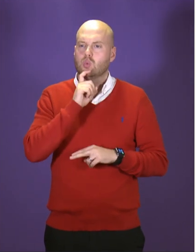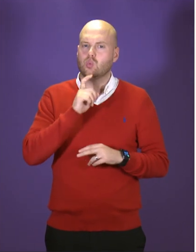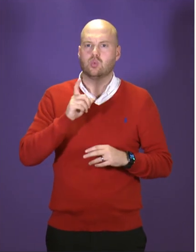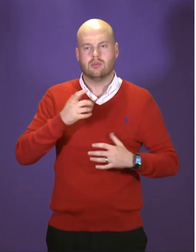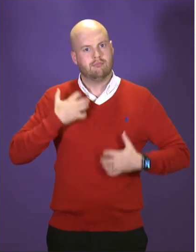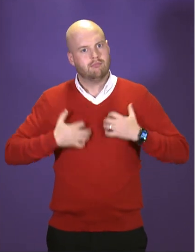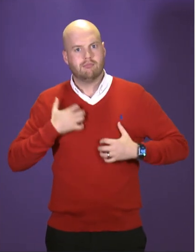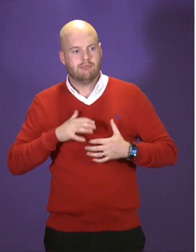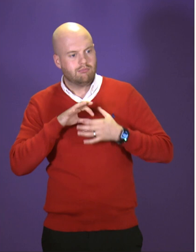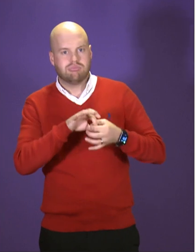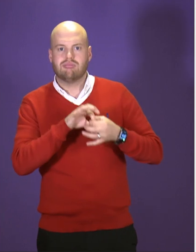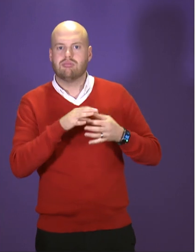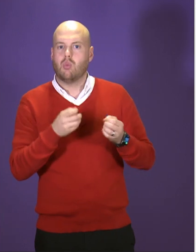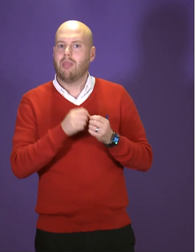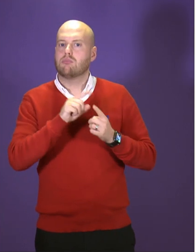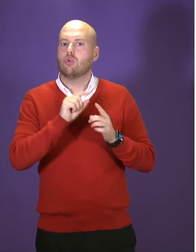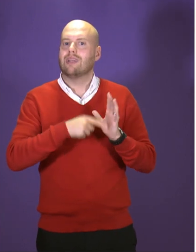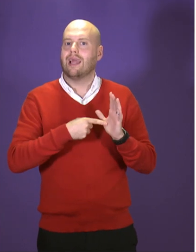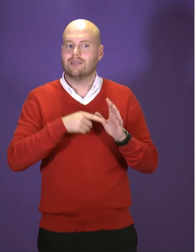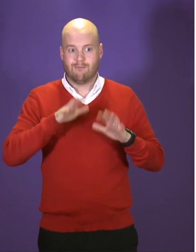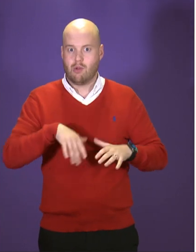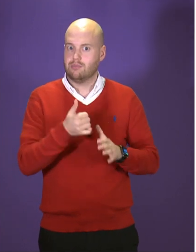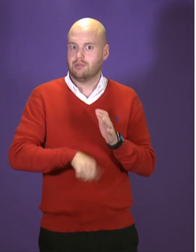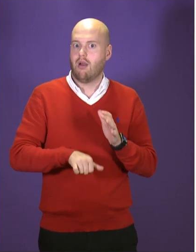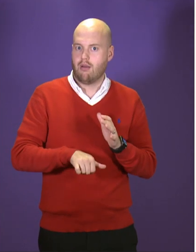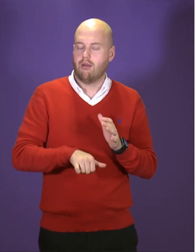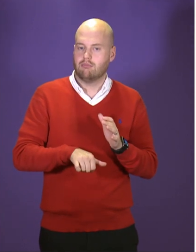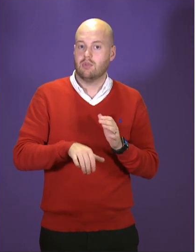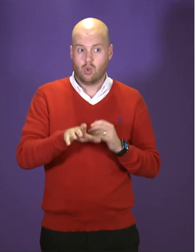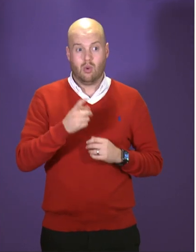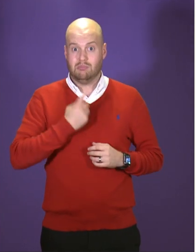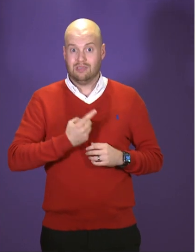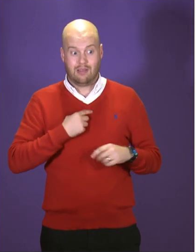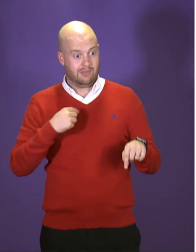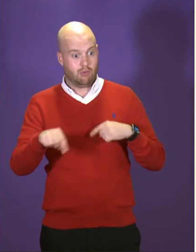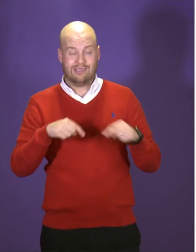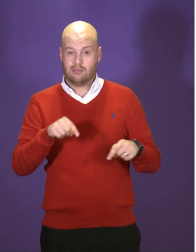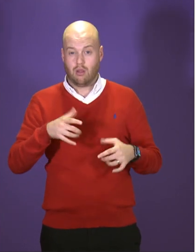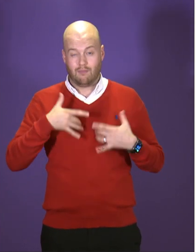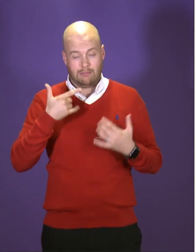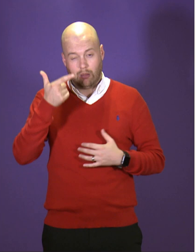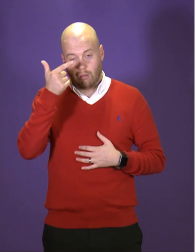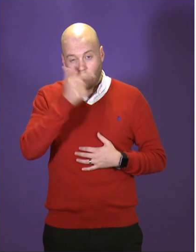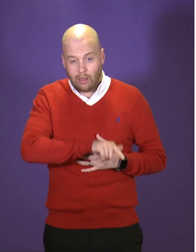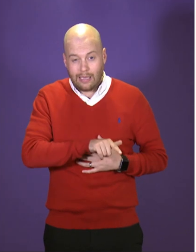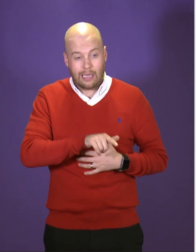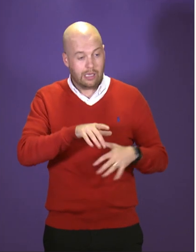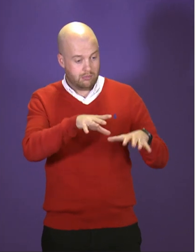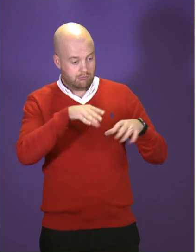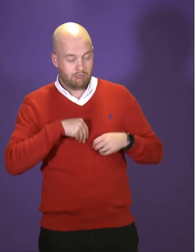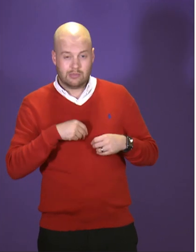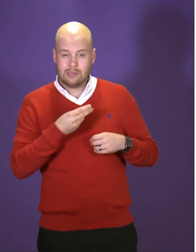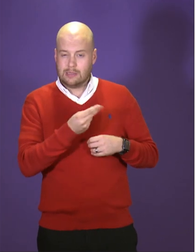project from the earliest stages. And God knows, as director of Tate, I have inherited some extraordinary buildings to work